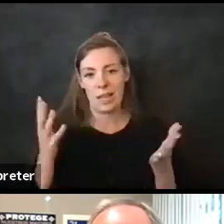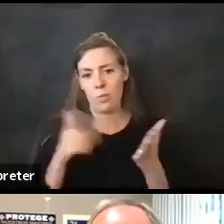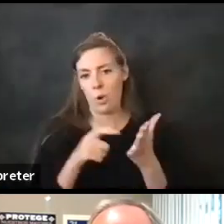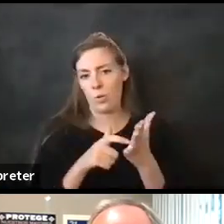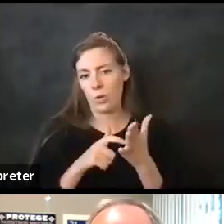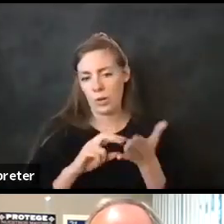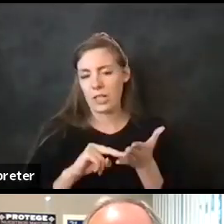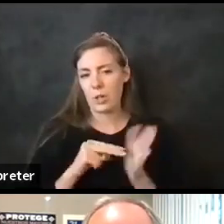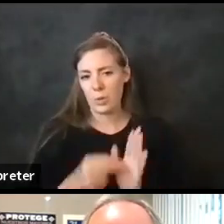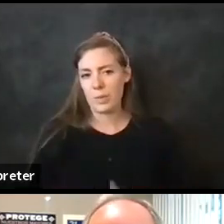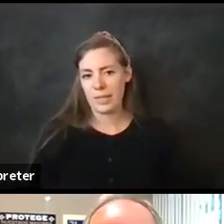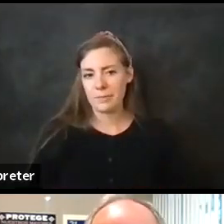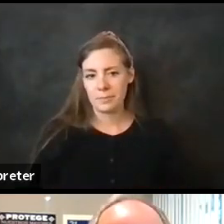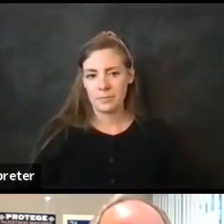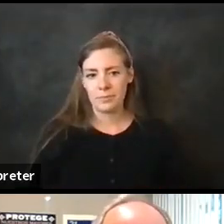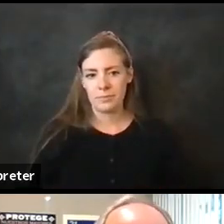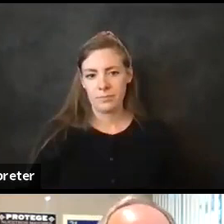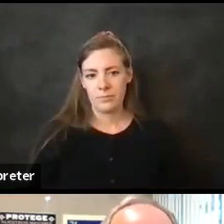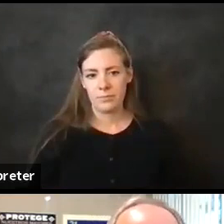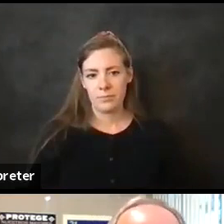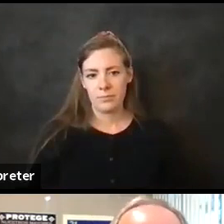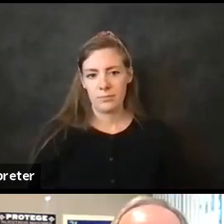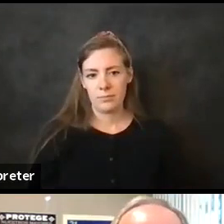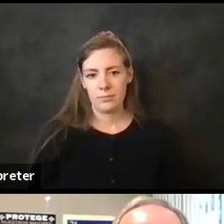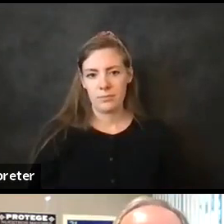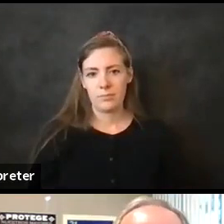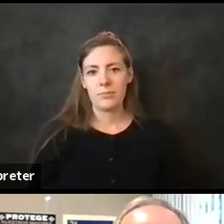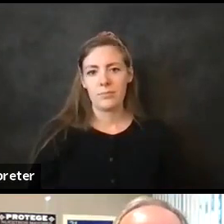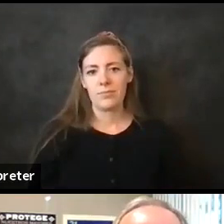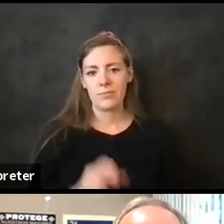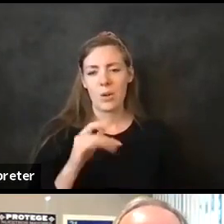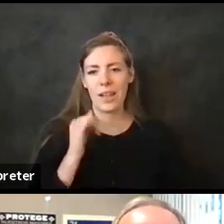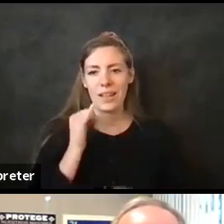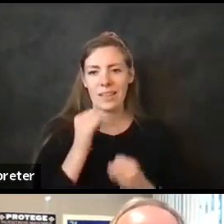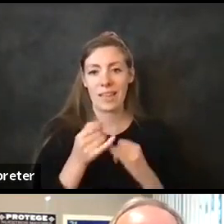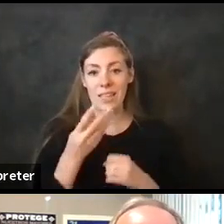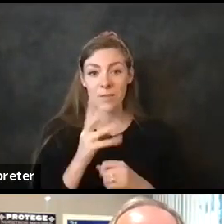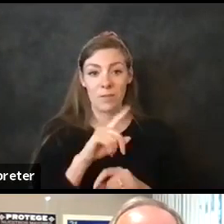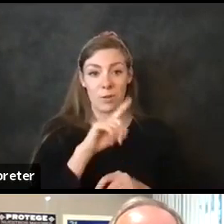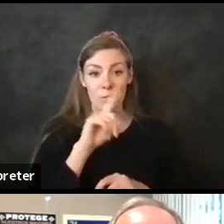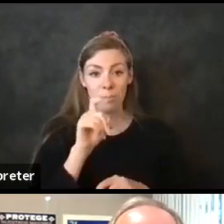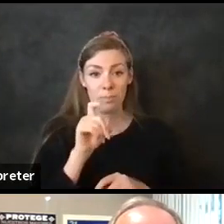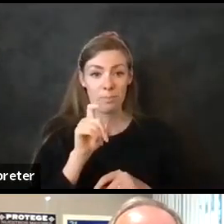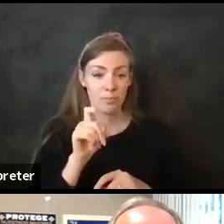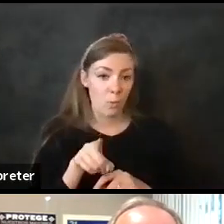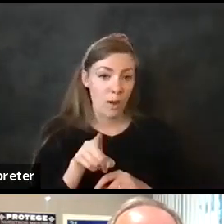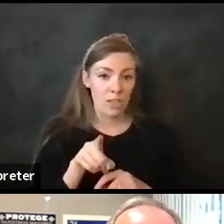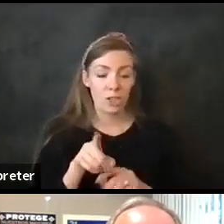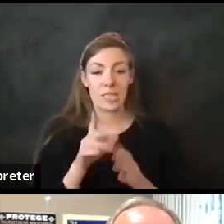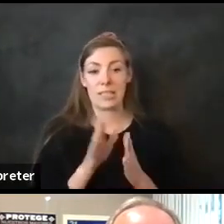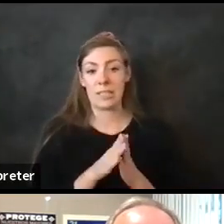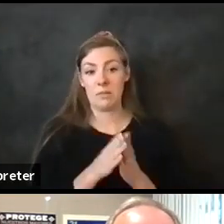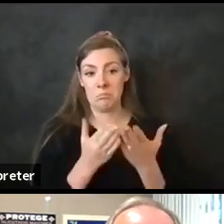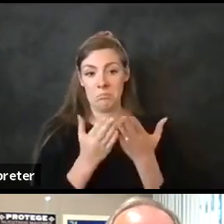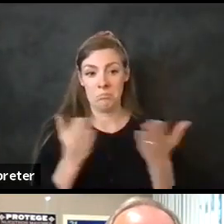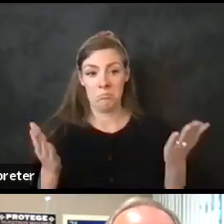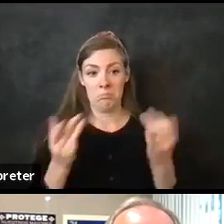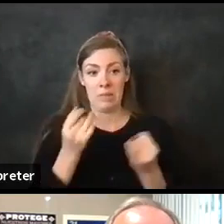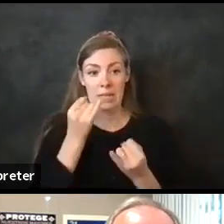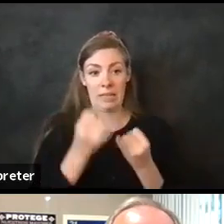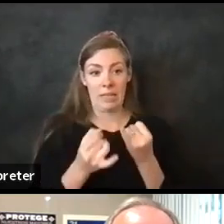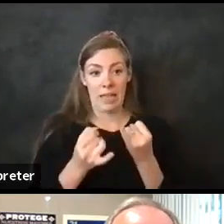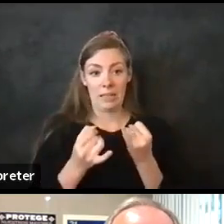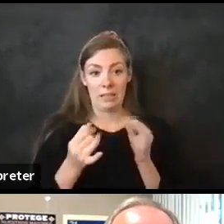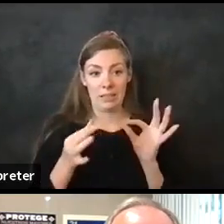mean. Okay. Well, listen, in our last few minutes, I just want to go around and ask if any of you have any final thoughts or